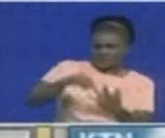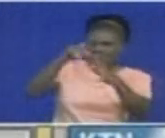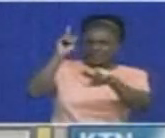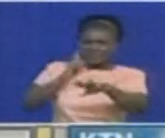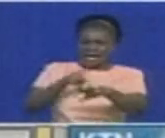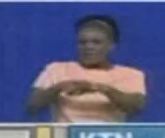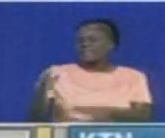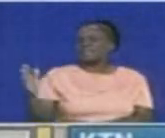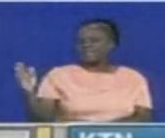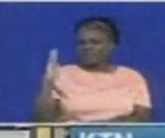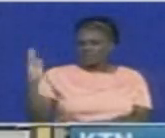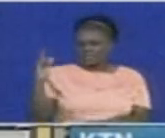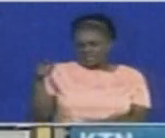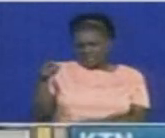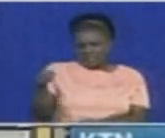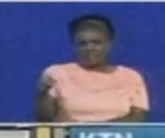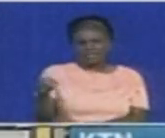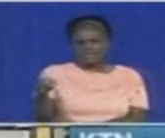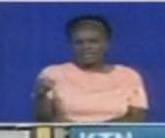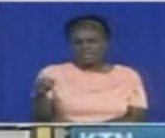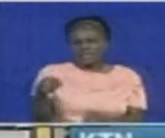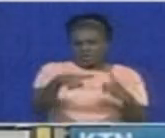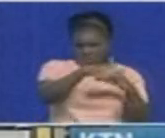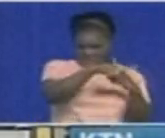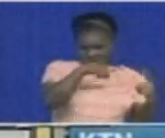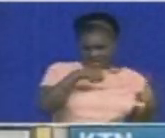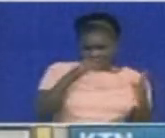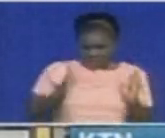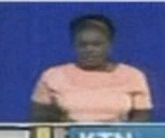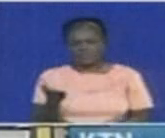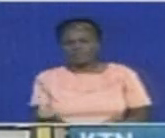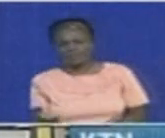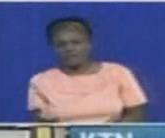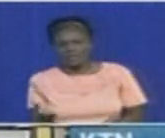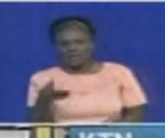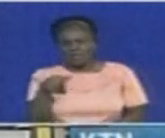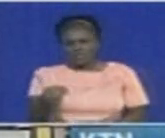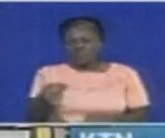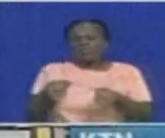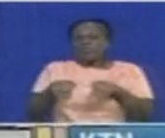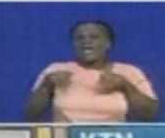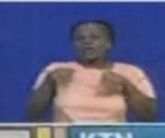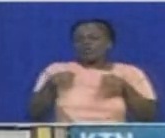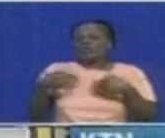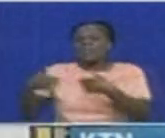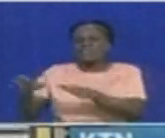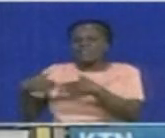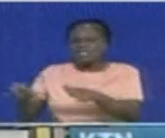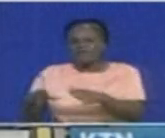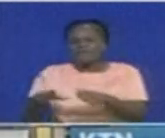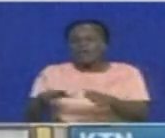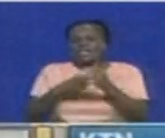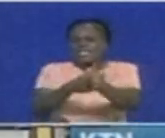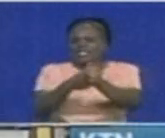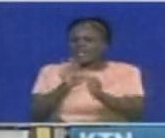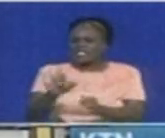when security threats have evolved? You kill the messenger and you spare the master who can plan